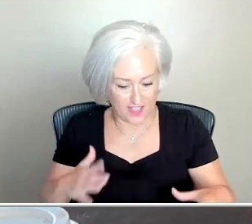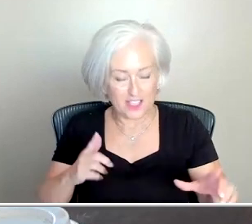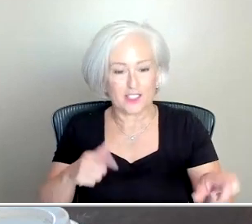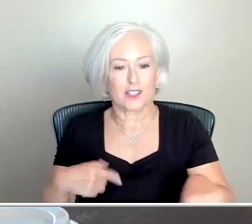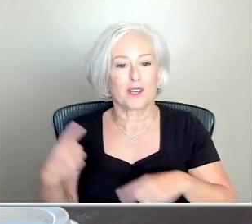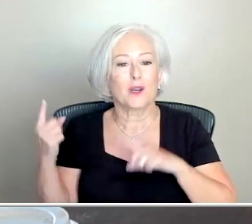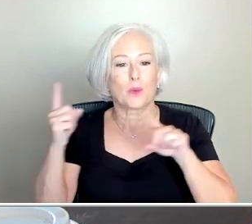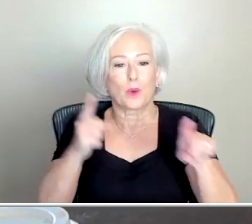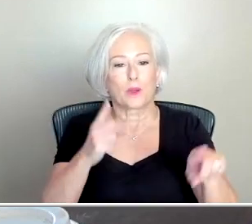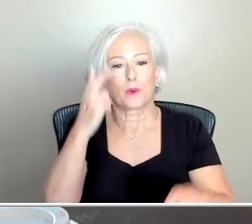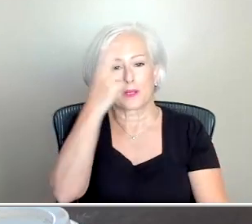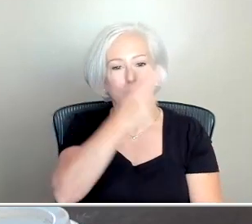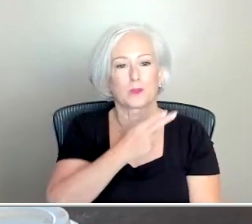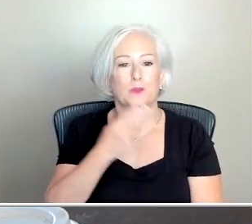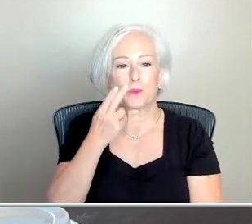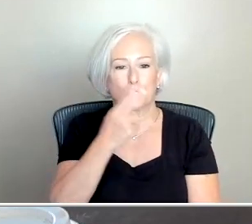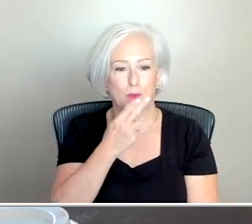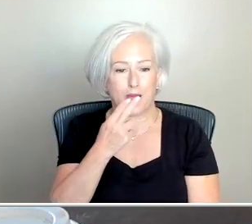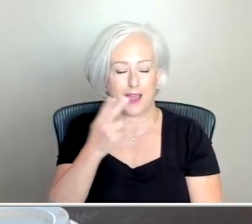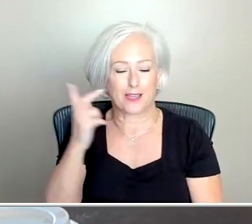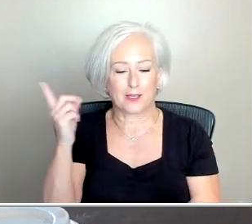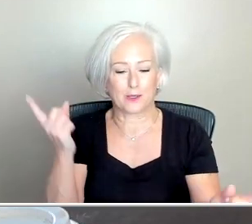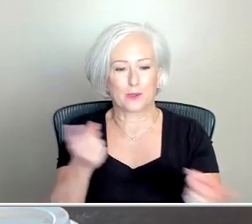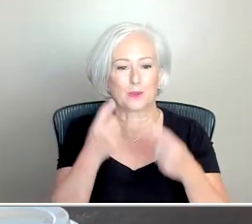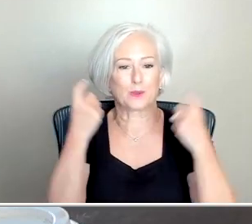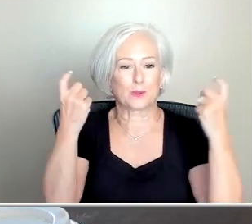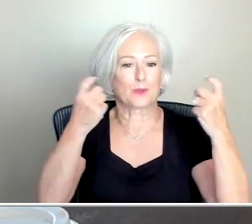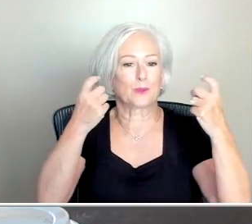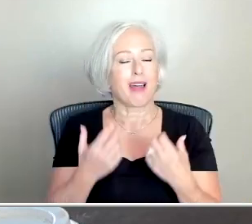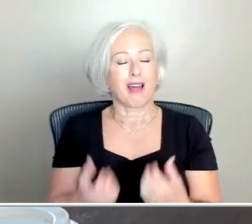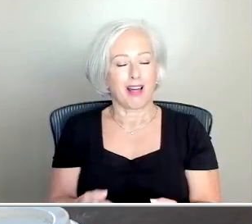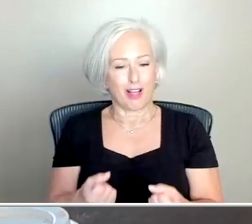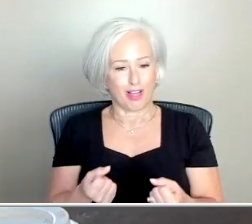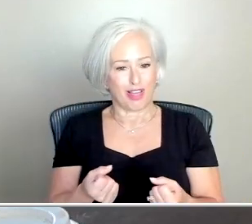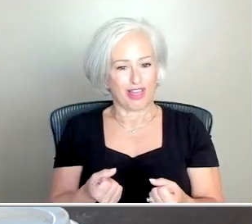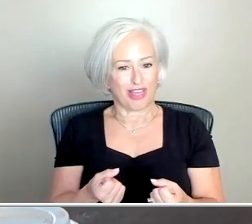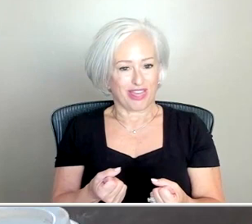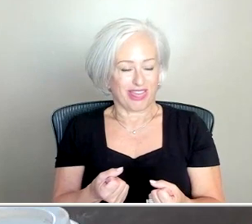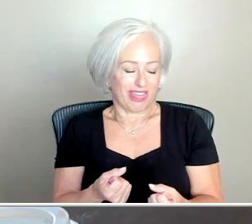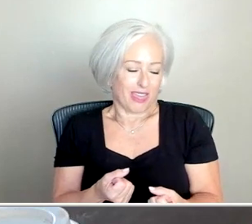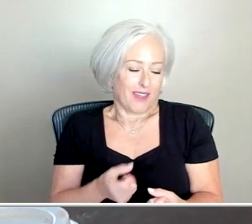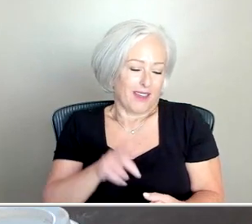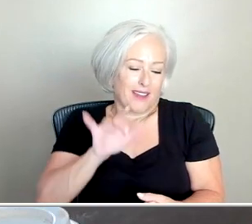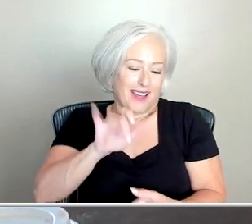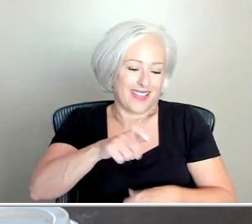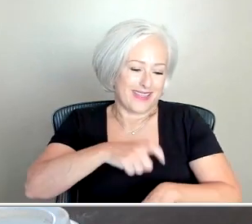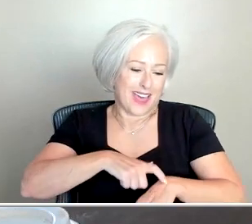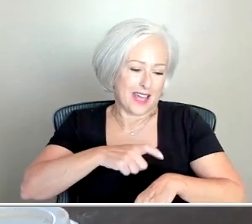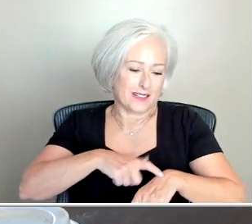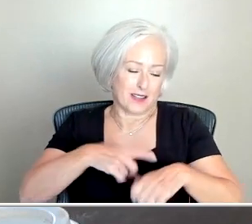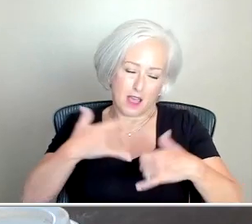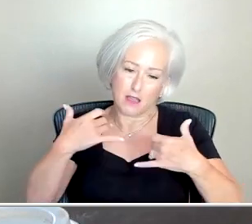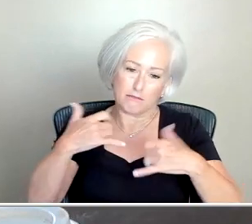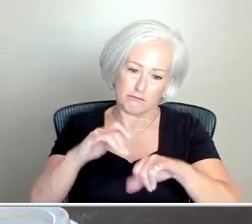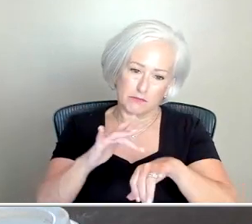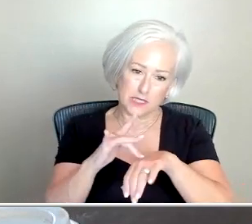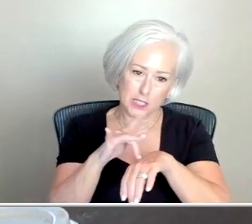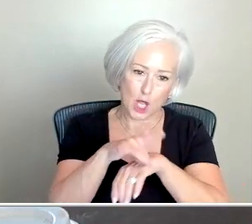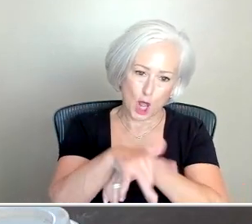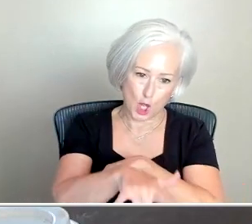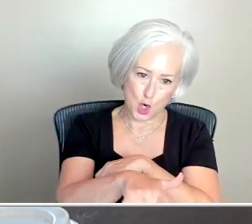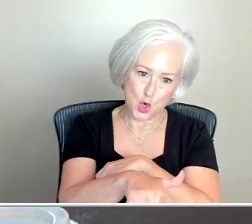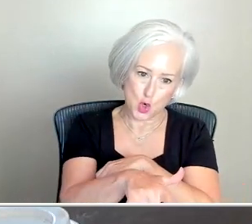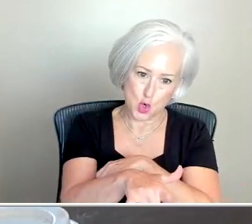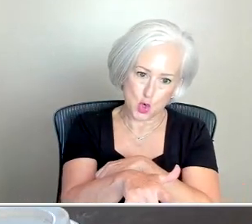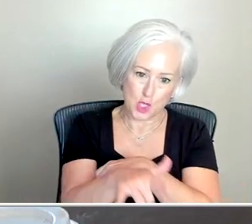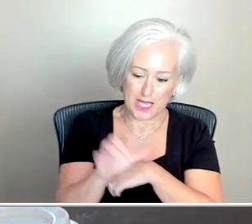to celebrate me being healthy, even though it was still early. The cancer could have easily have